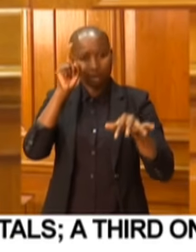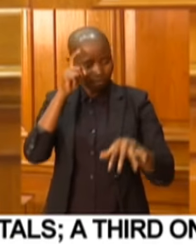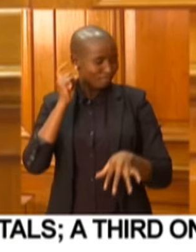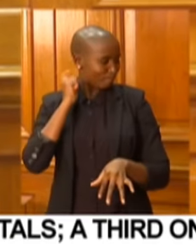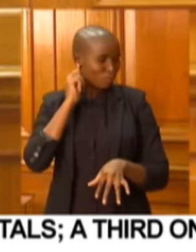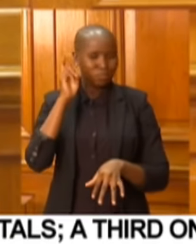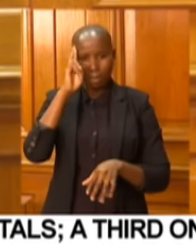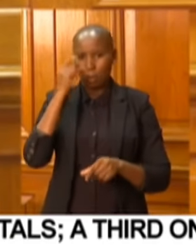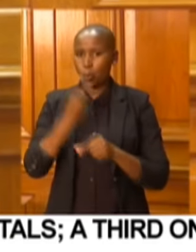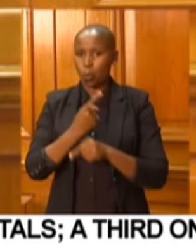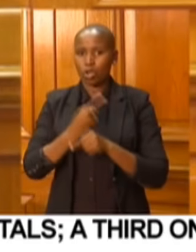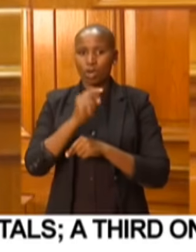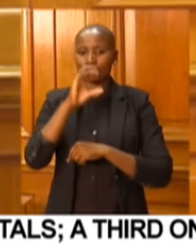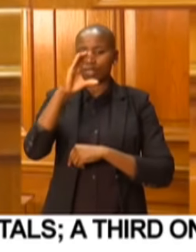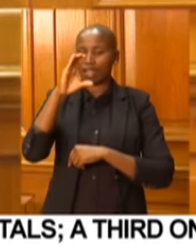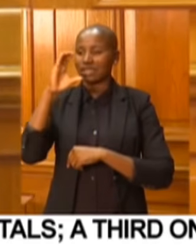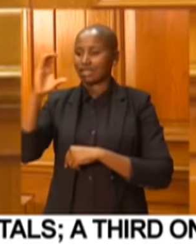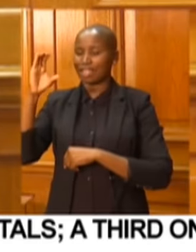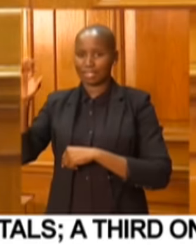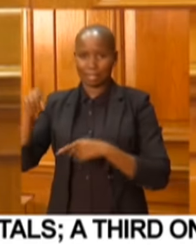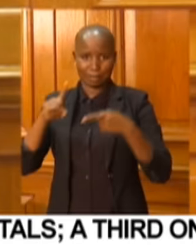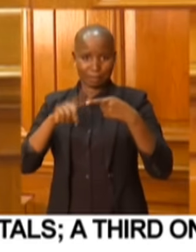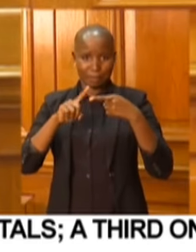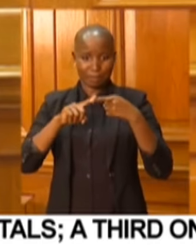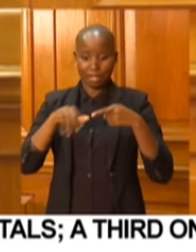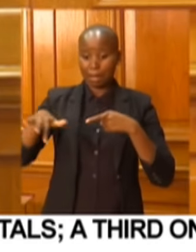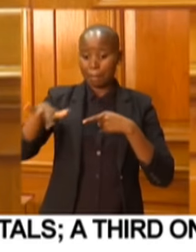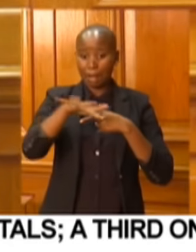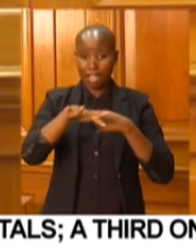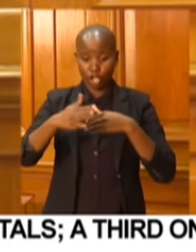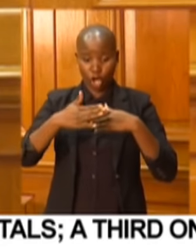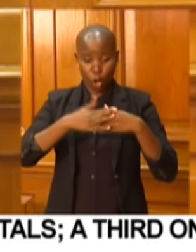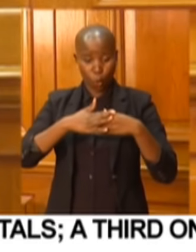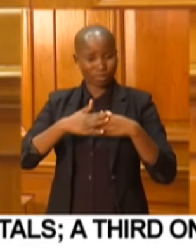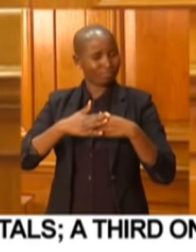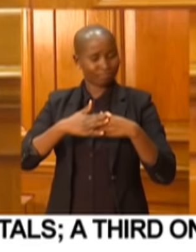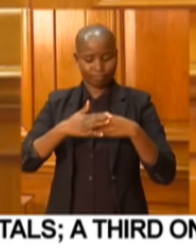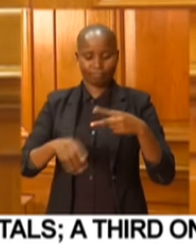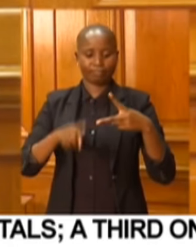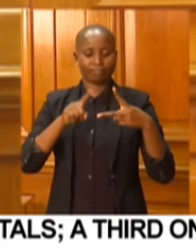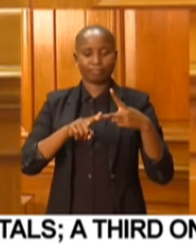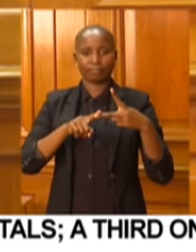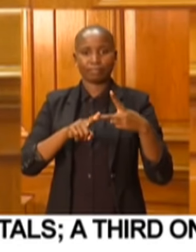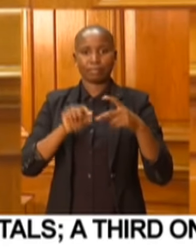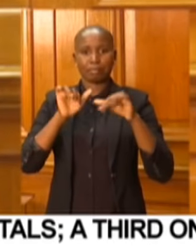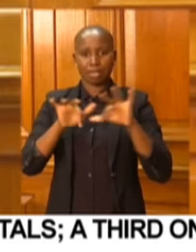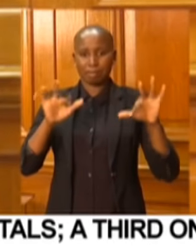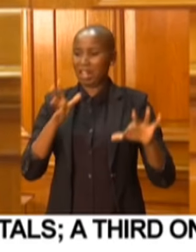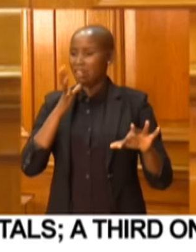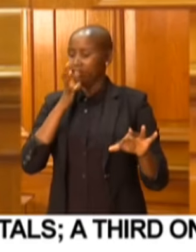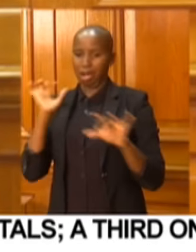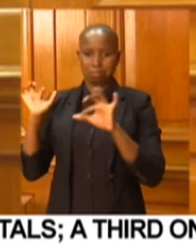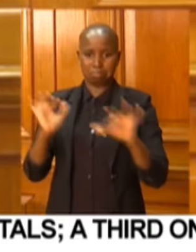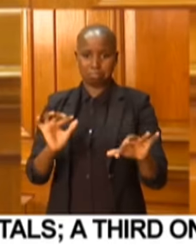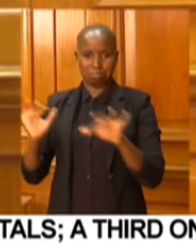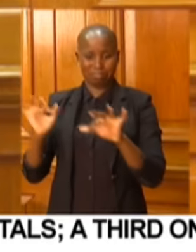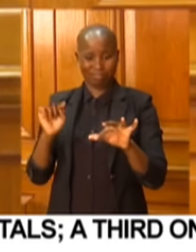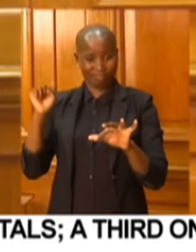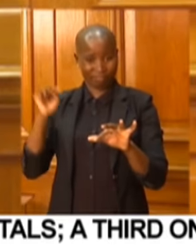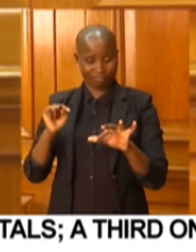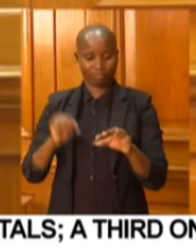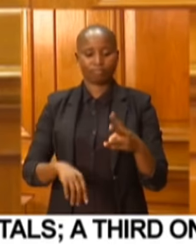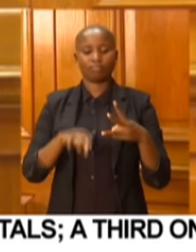C's: closed spaces, crowded places, and